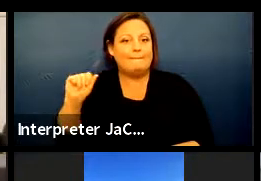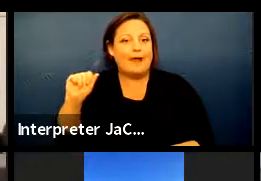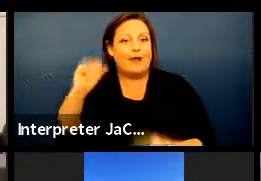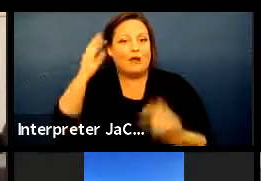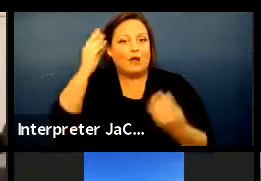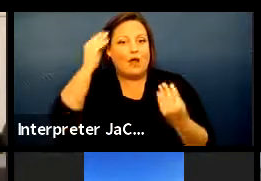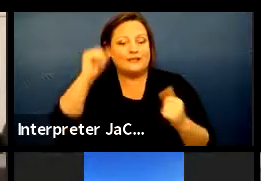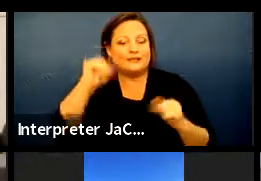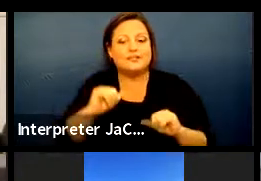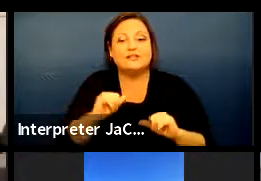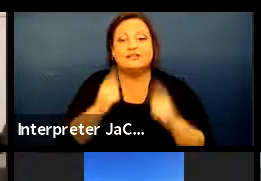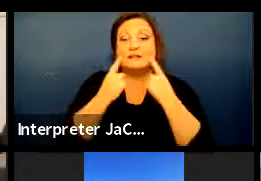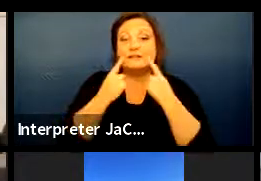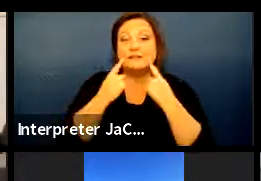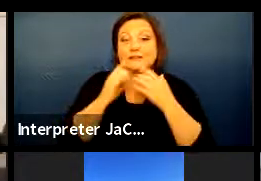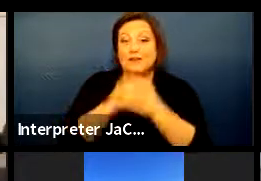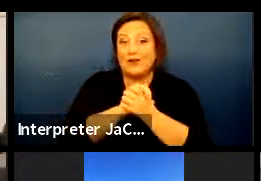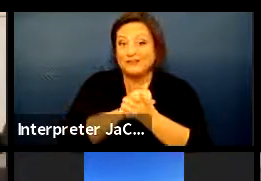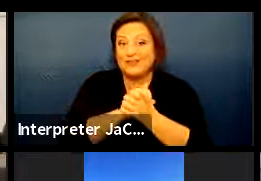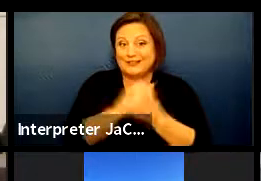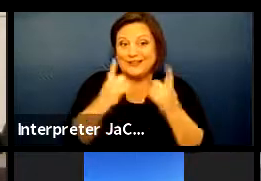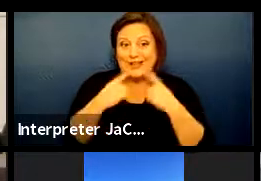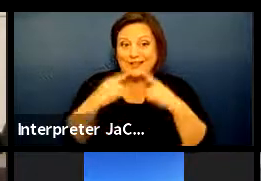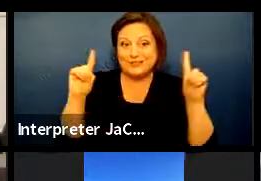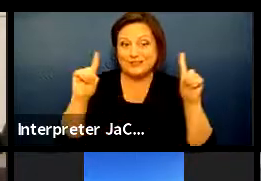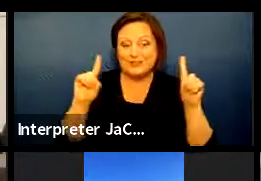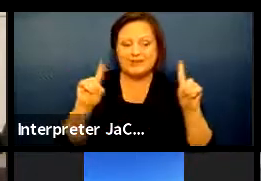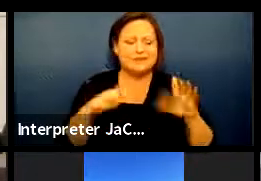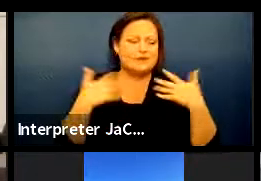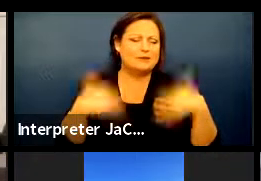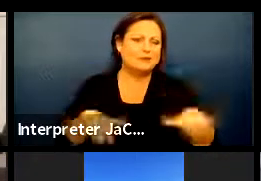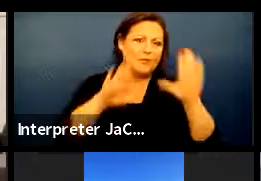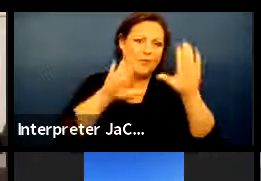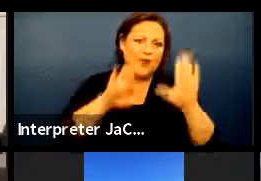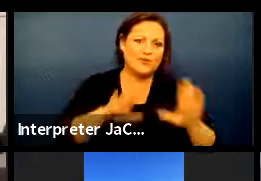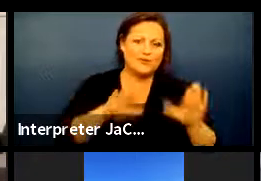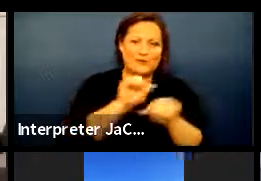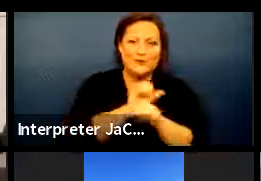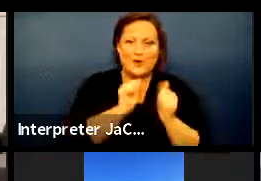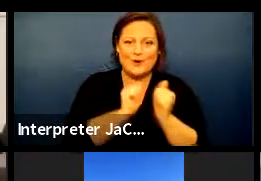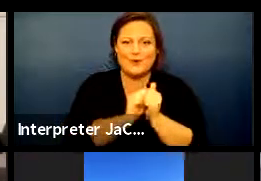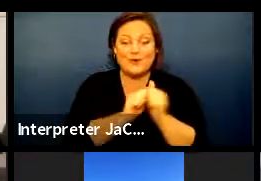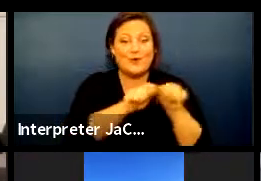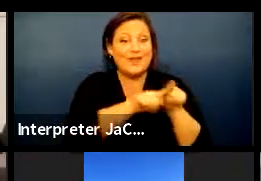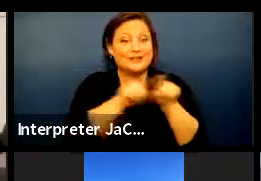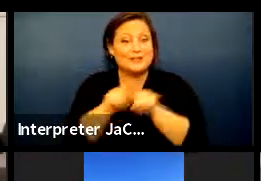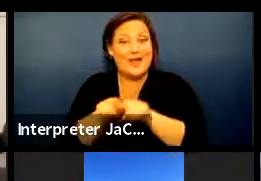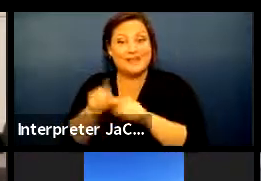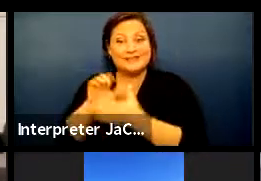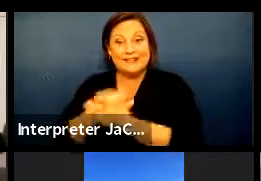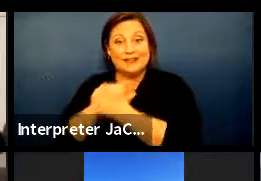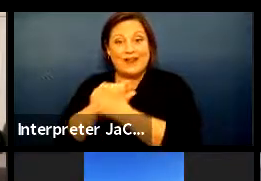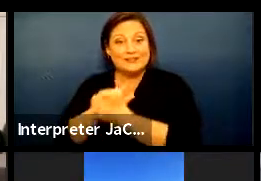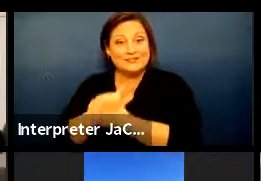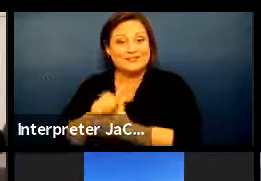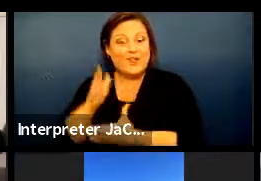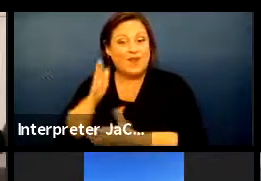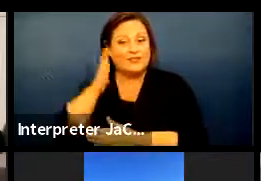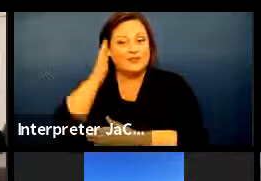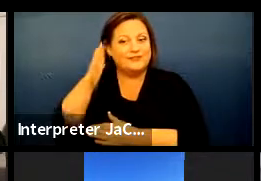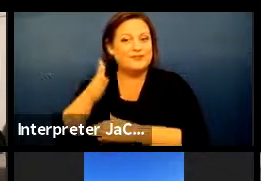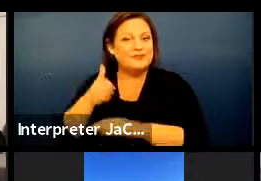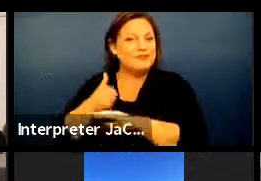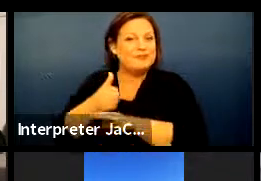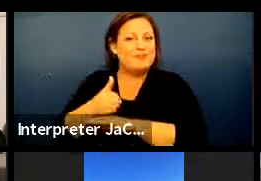Congratulations on this achievement. It has been wonderful to work with you. Also, congratulations on your future postdoc